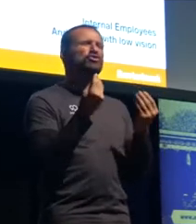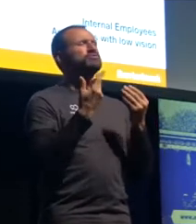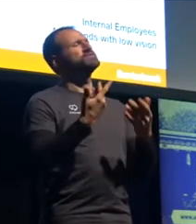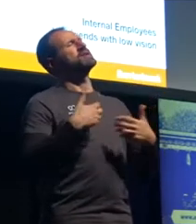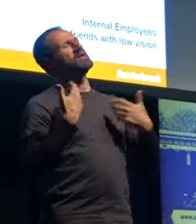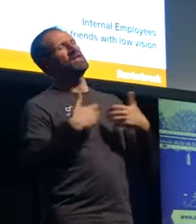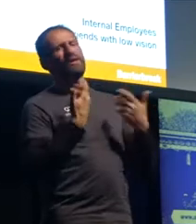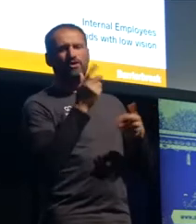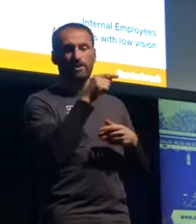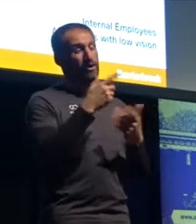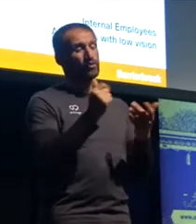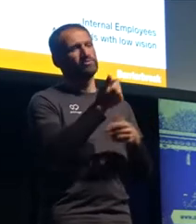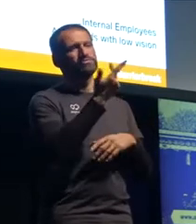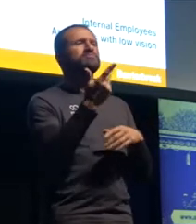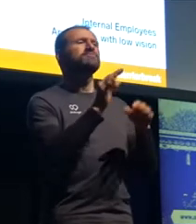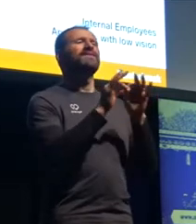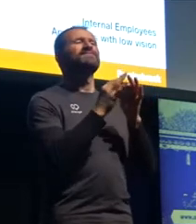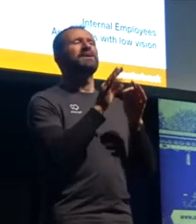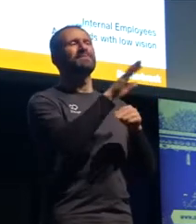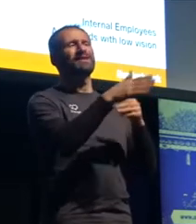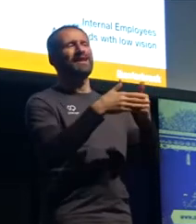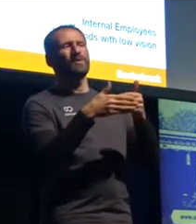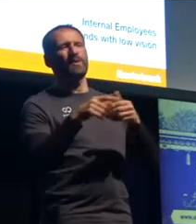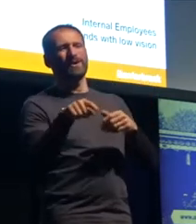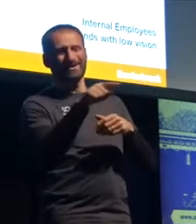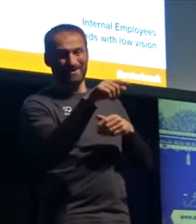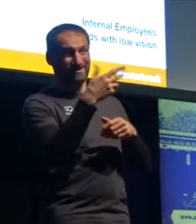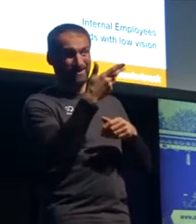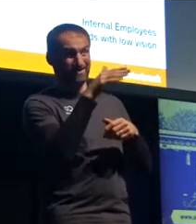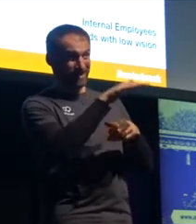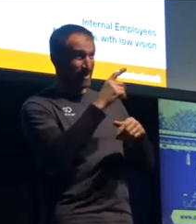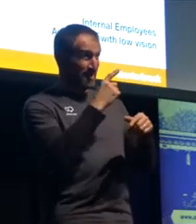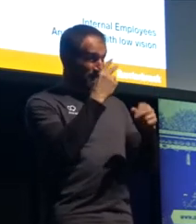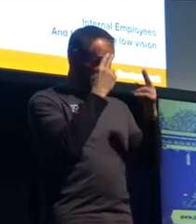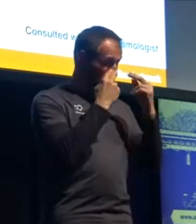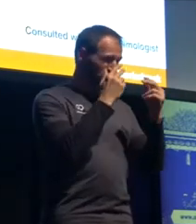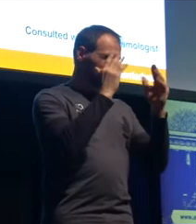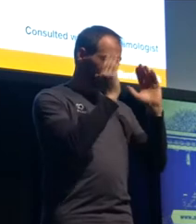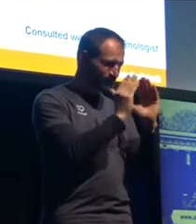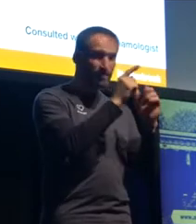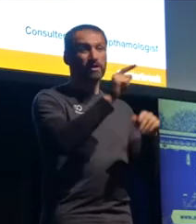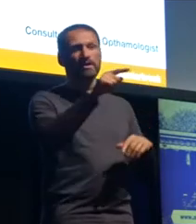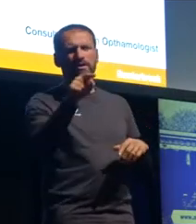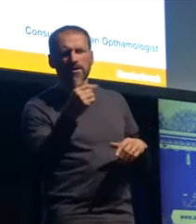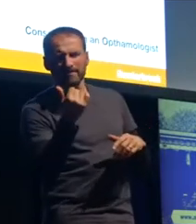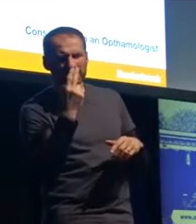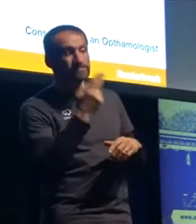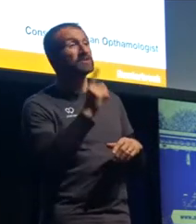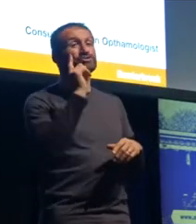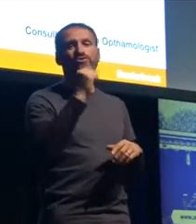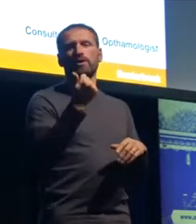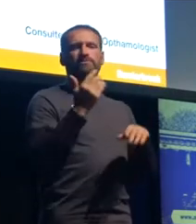talked to a few of the family members of people with low vision issues. And I even went to an ophthalmologist.